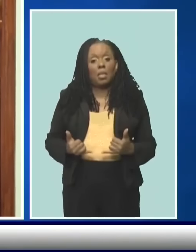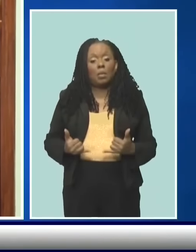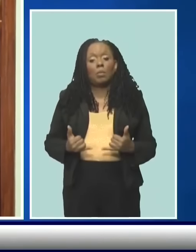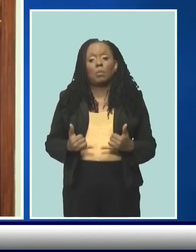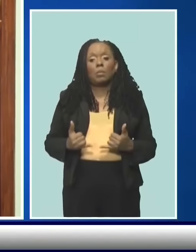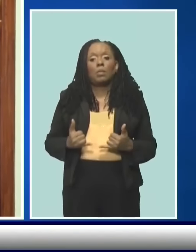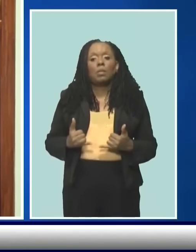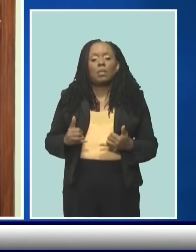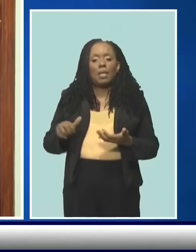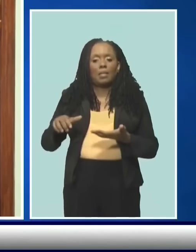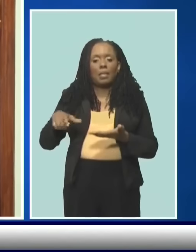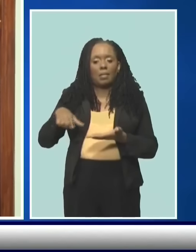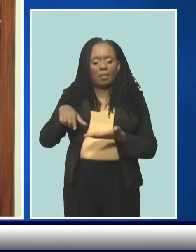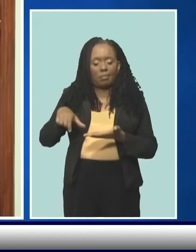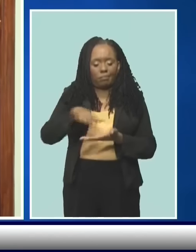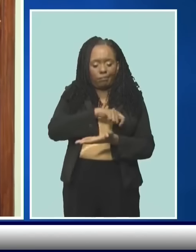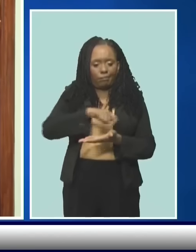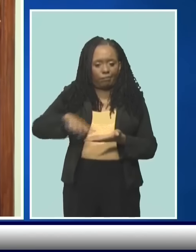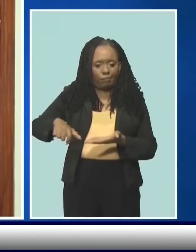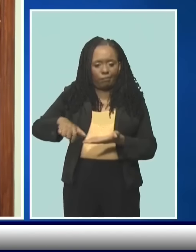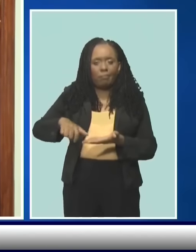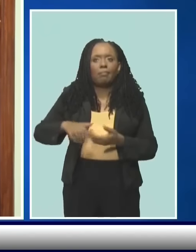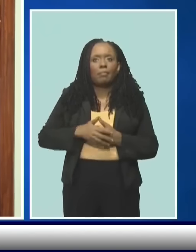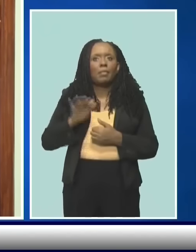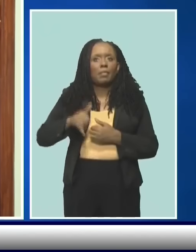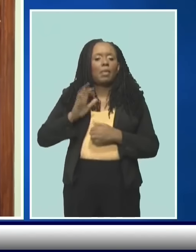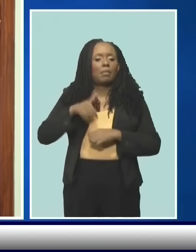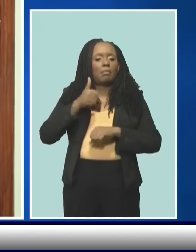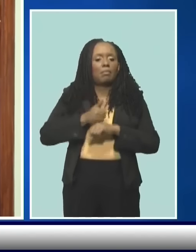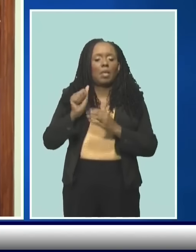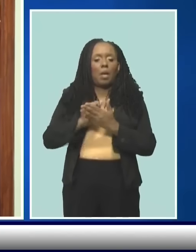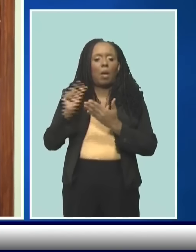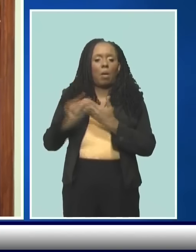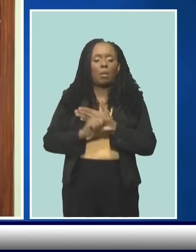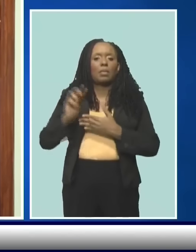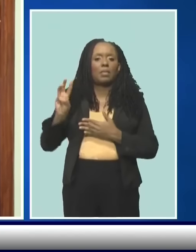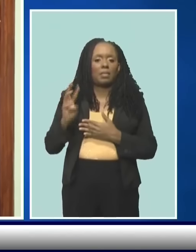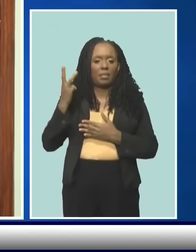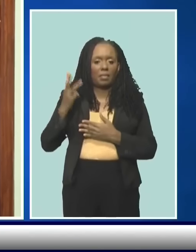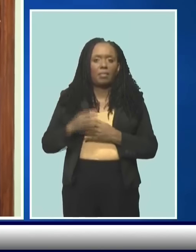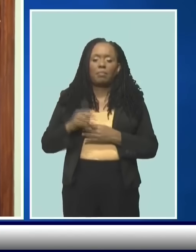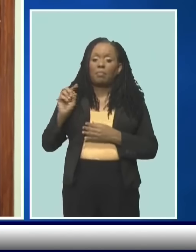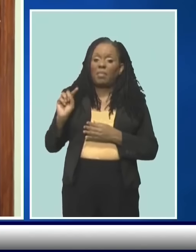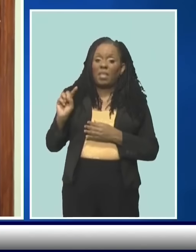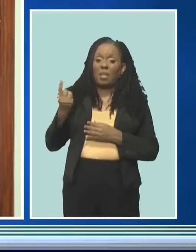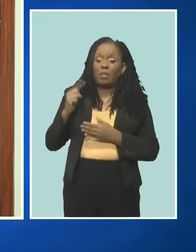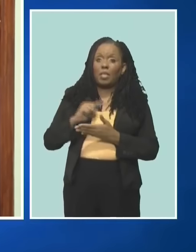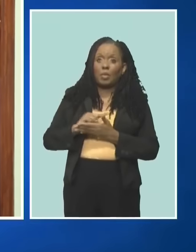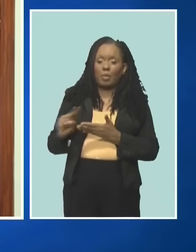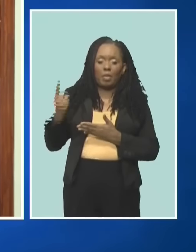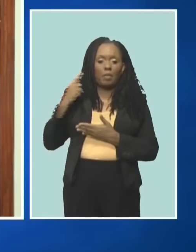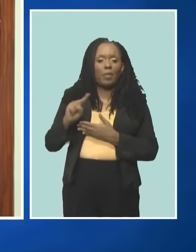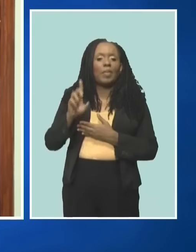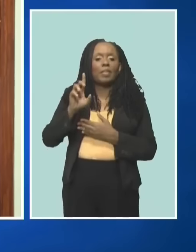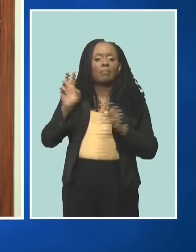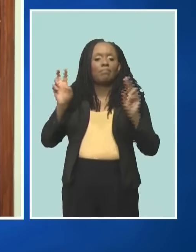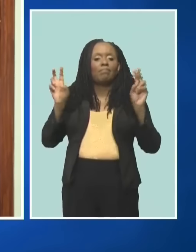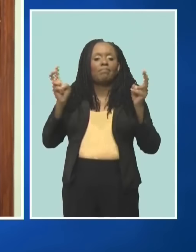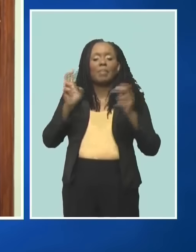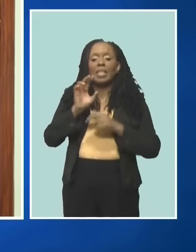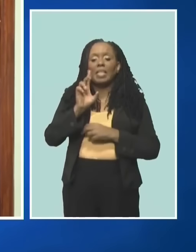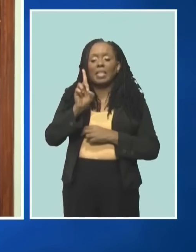exchanged electronically. This was launched on August 6th, so it's literally the first week of the digital check exchange being in